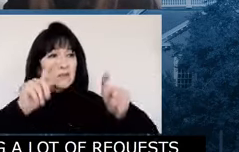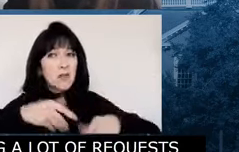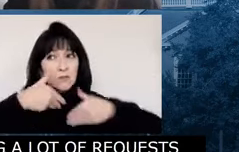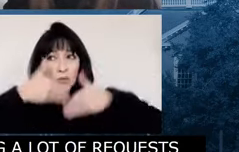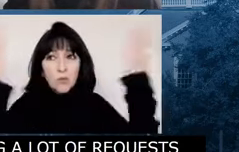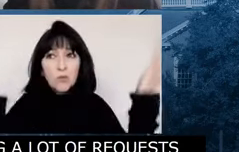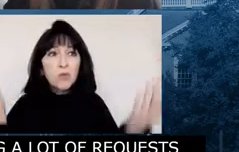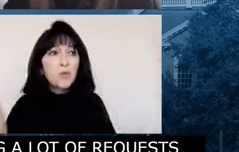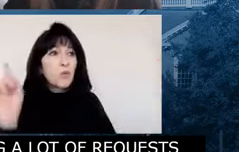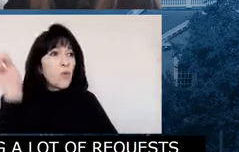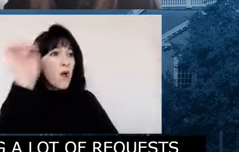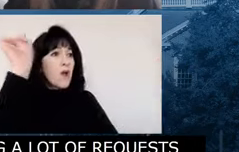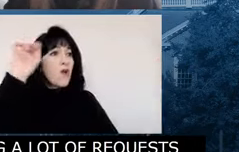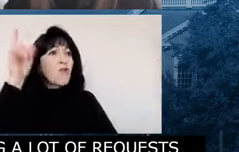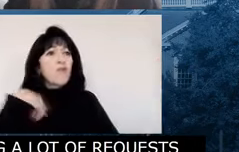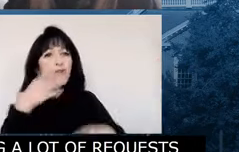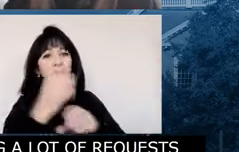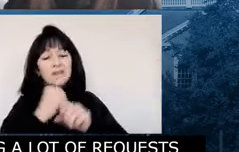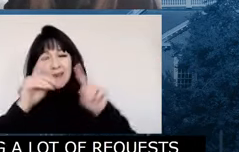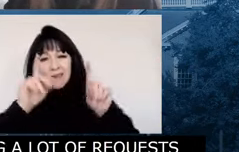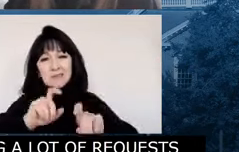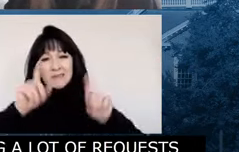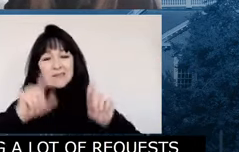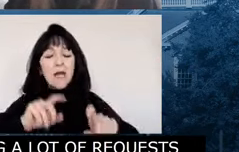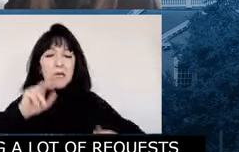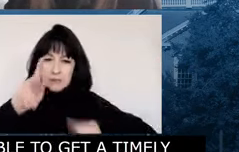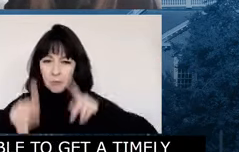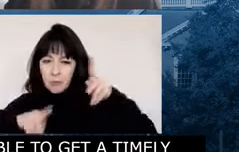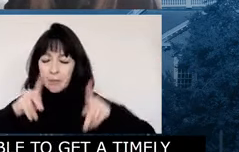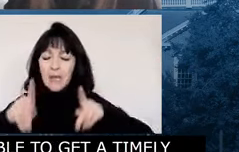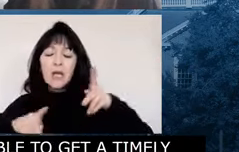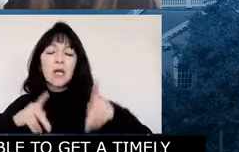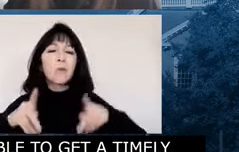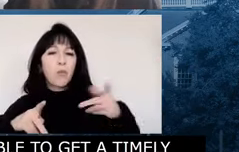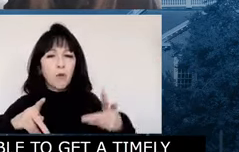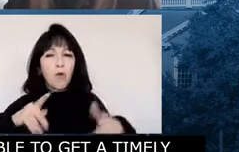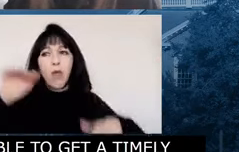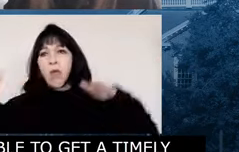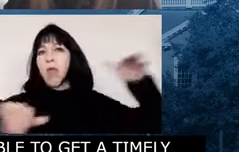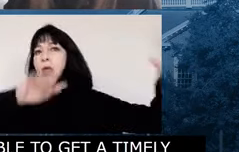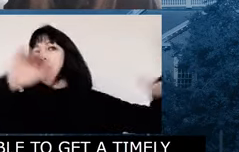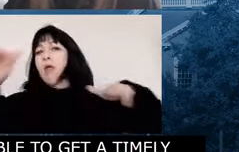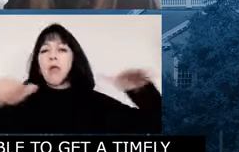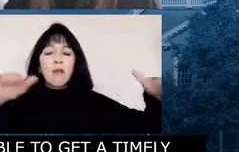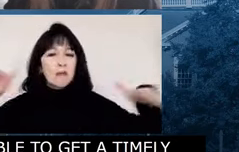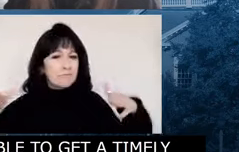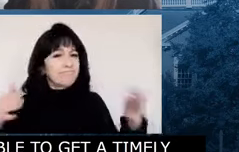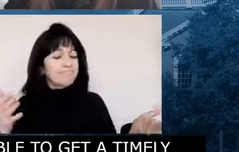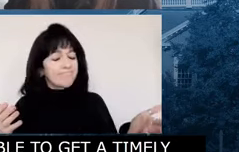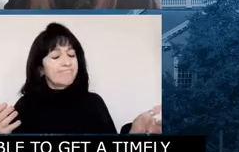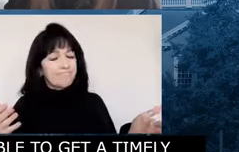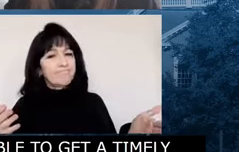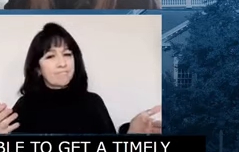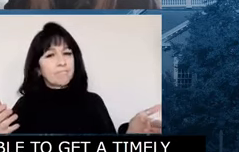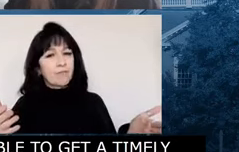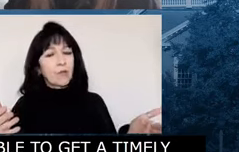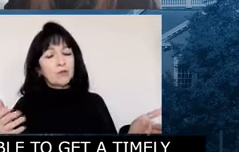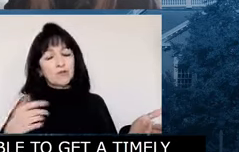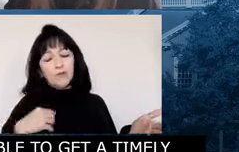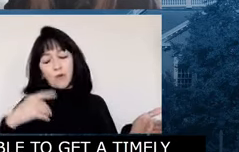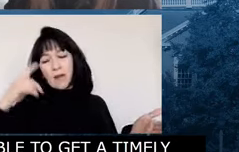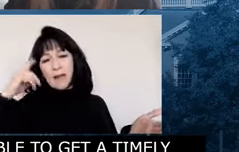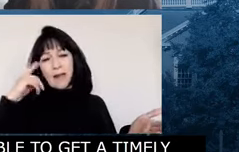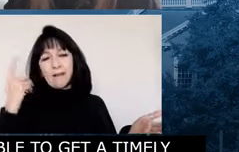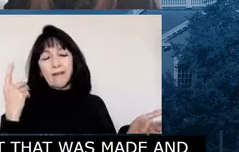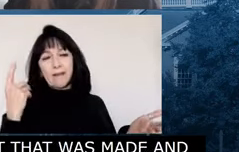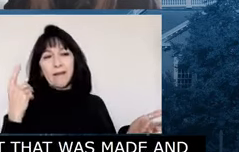happen overnight that was made and was able to stand this up. It was not taken full advantage of, which is good